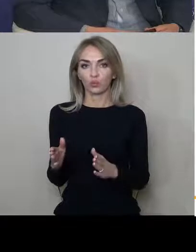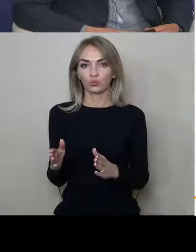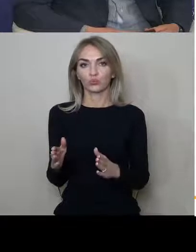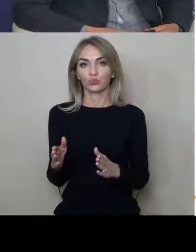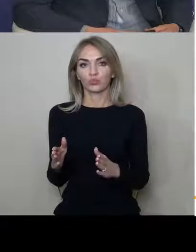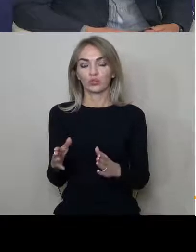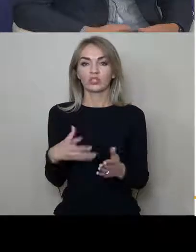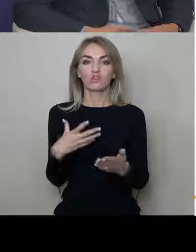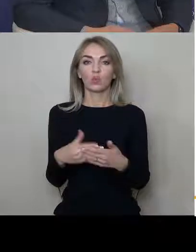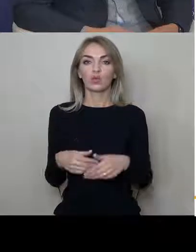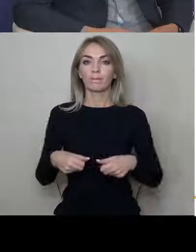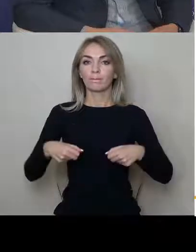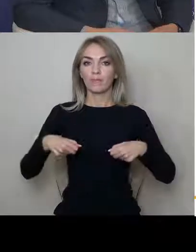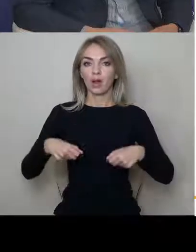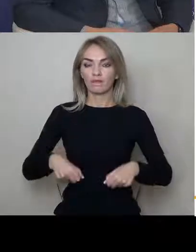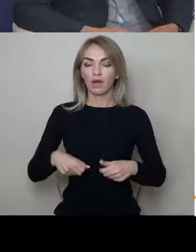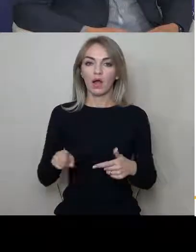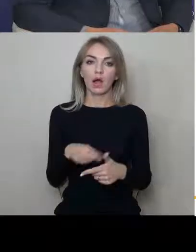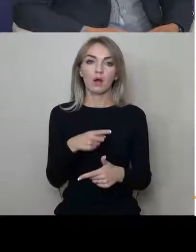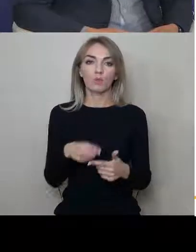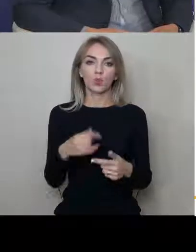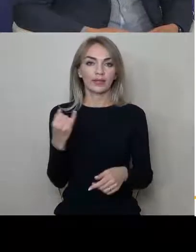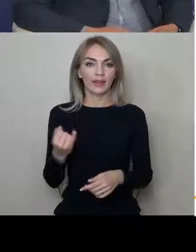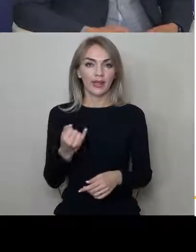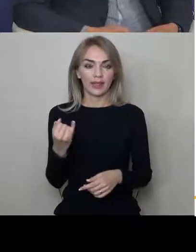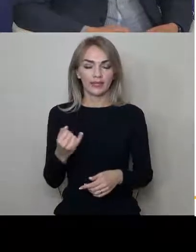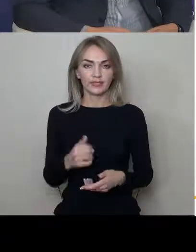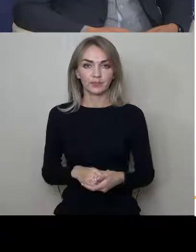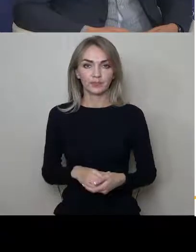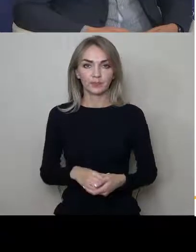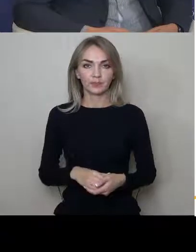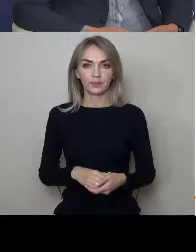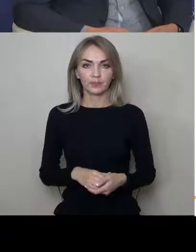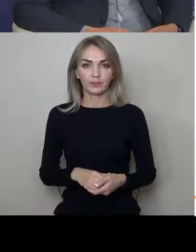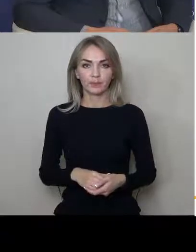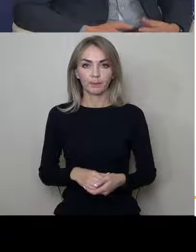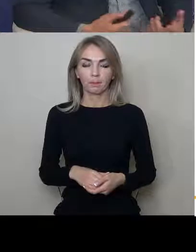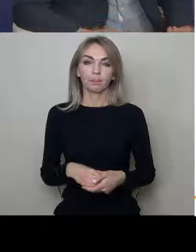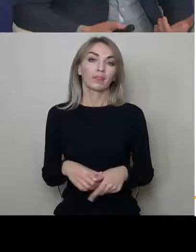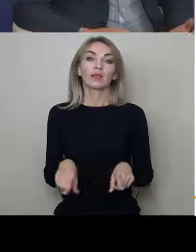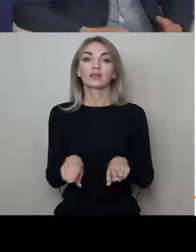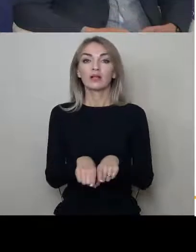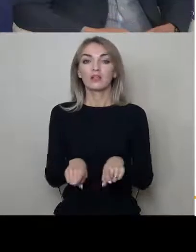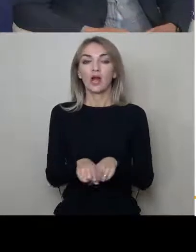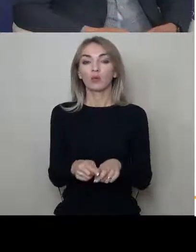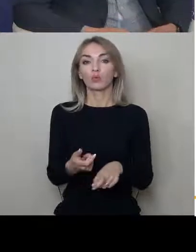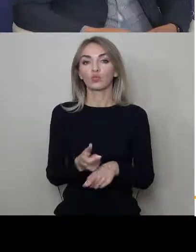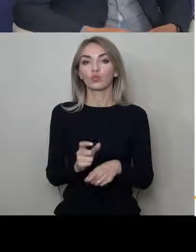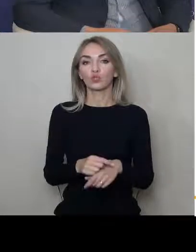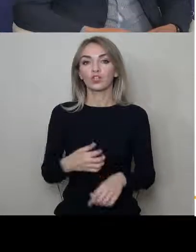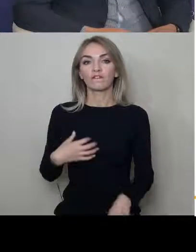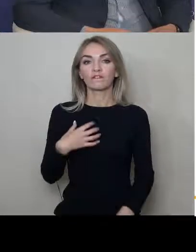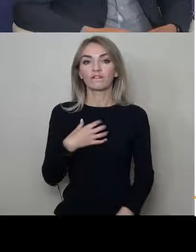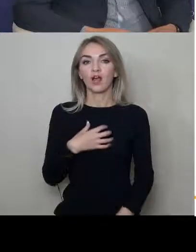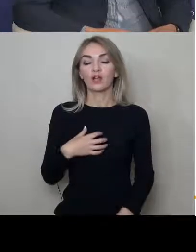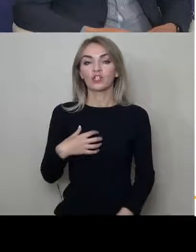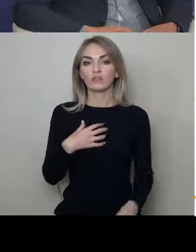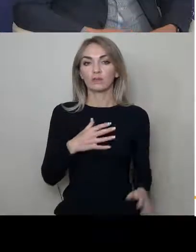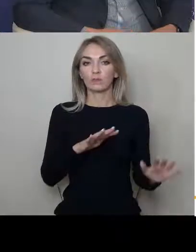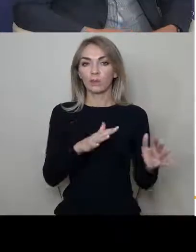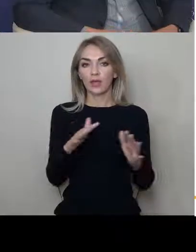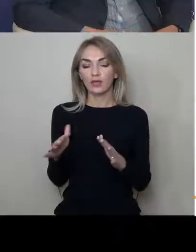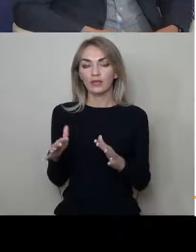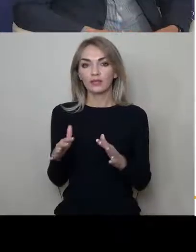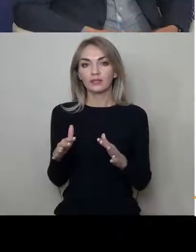to protect your rights in court or interests in court. Another important thing here to